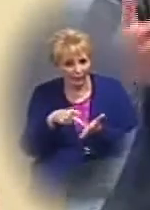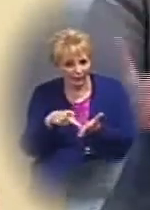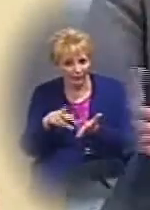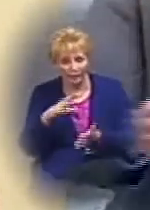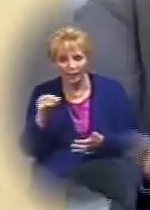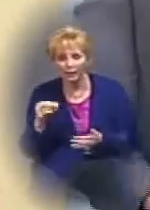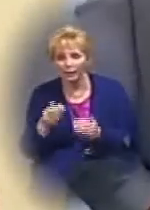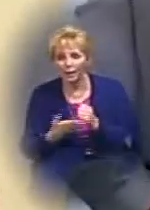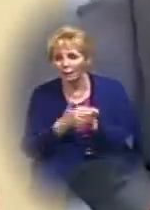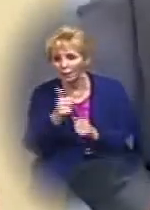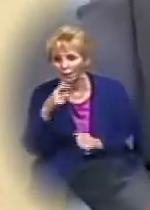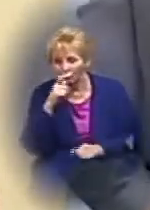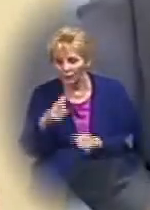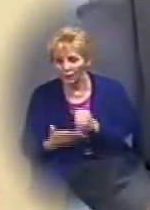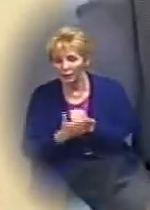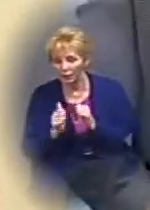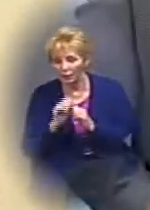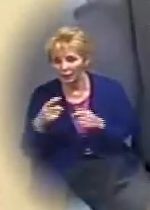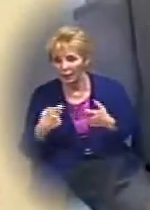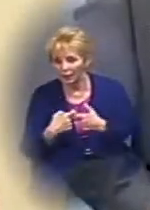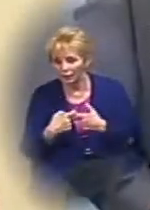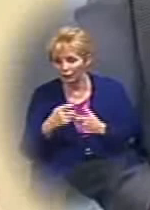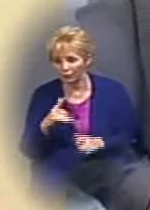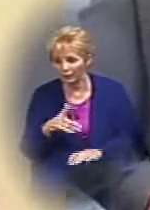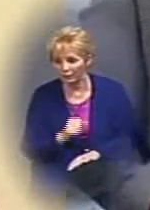help others that need some help with their electric bills.